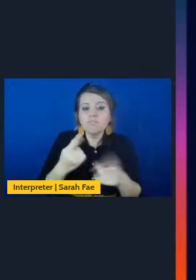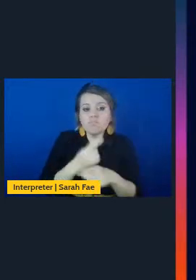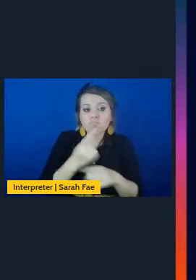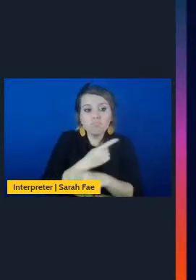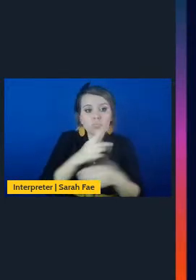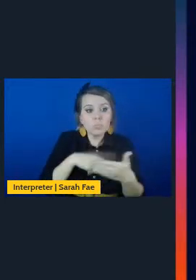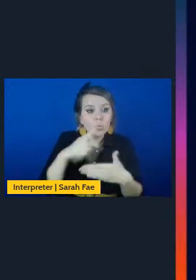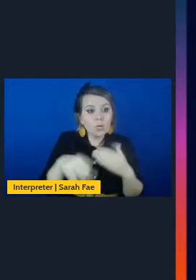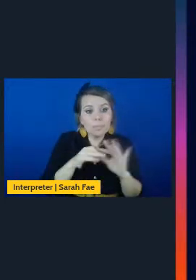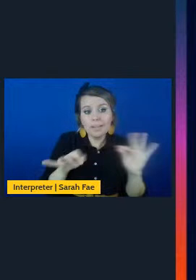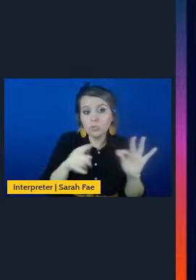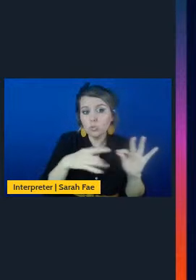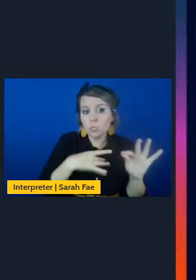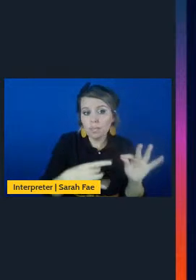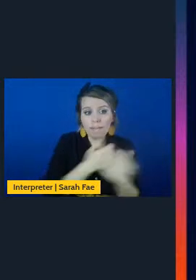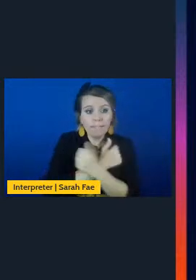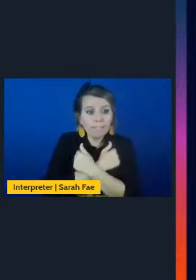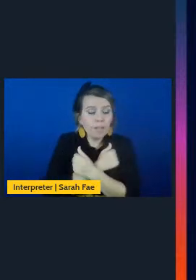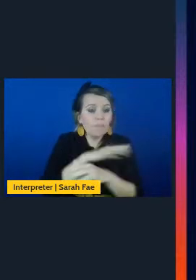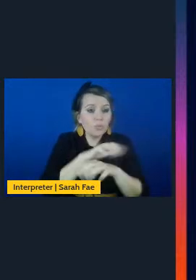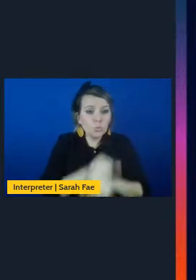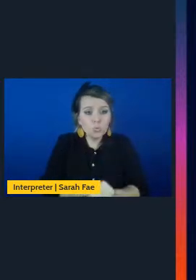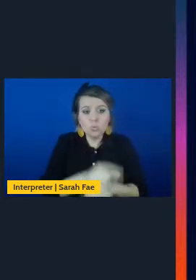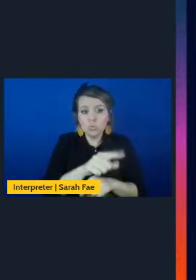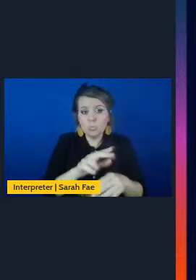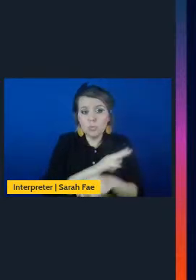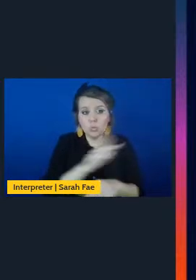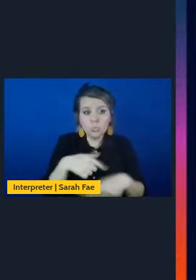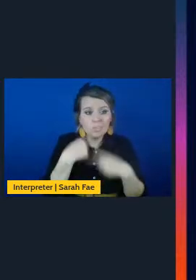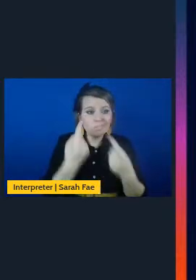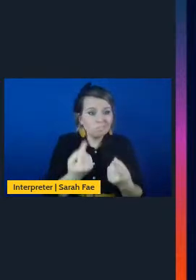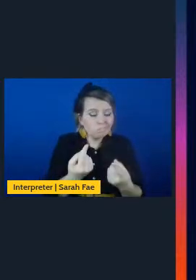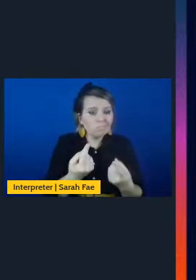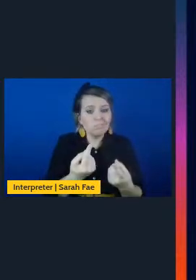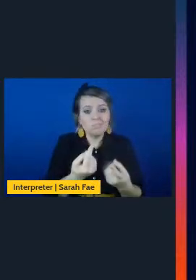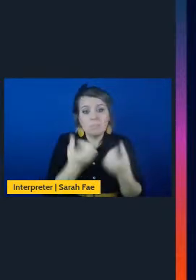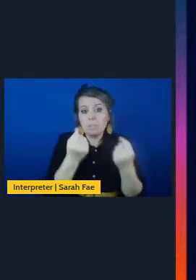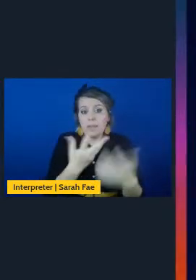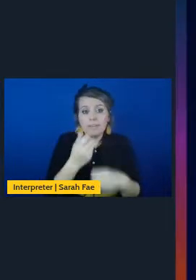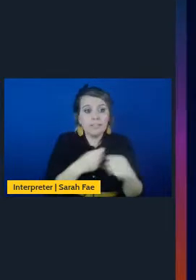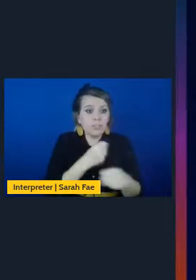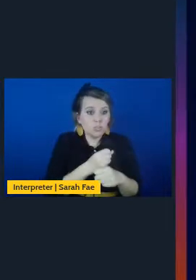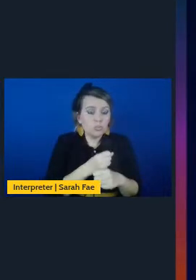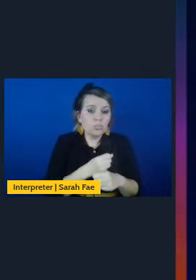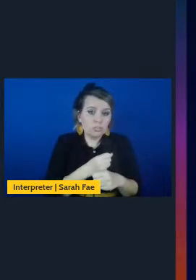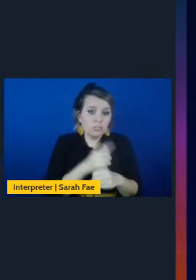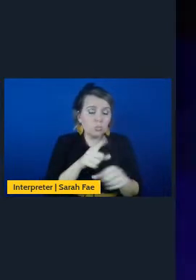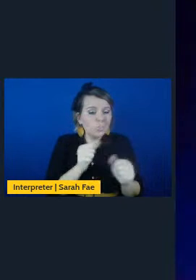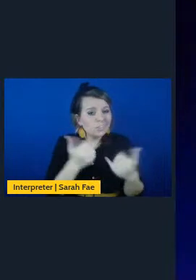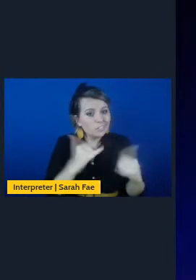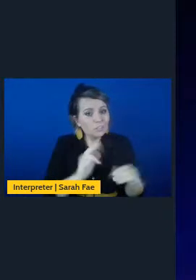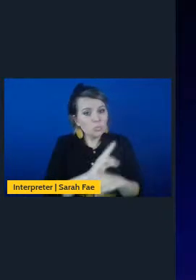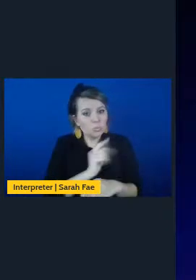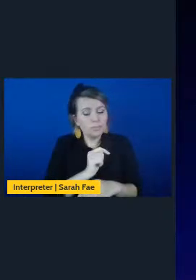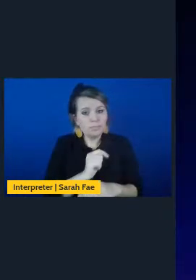you like, love, and have been using over the course of many years. And I